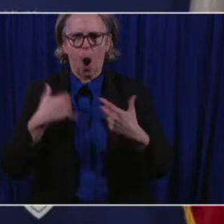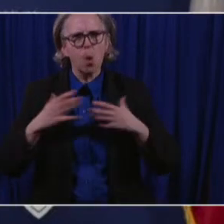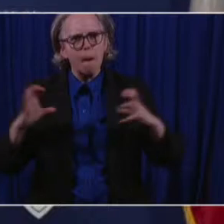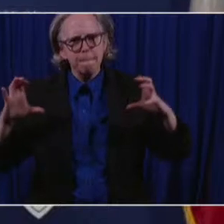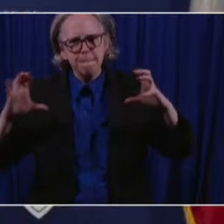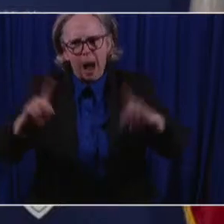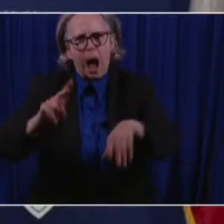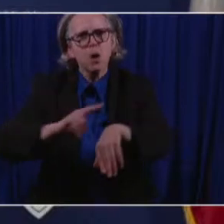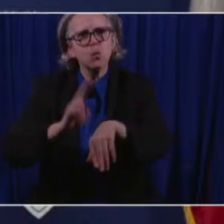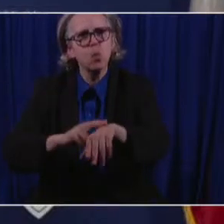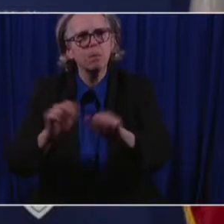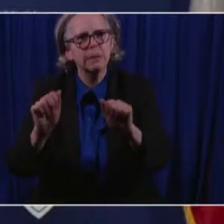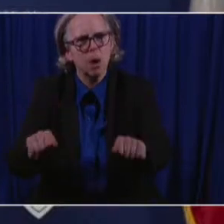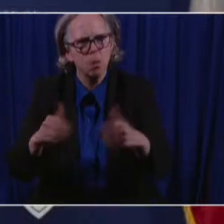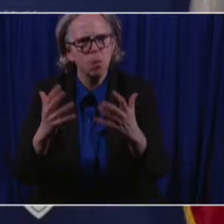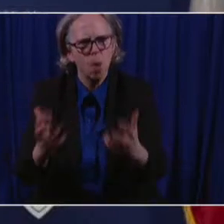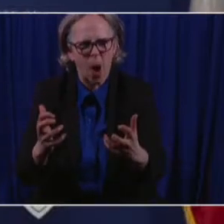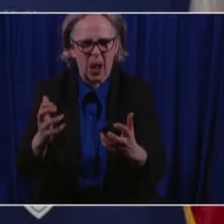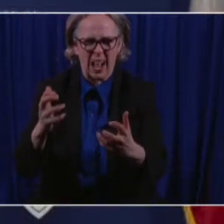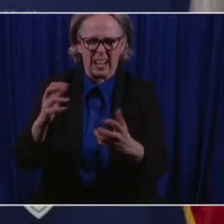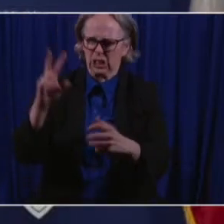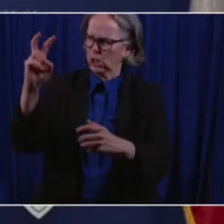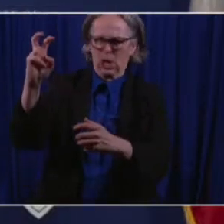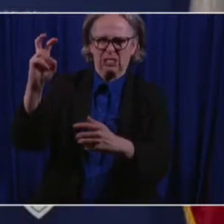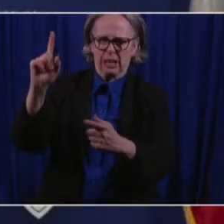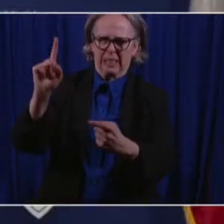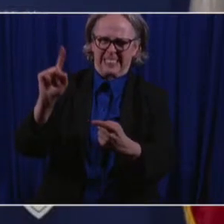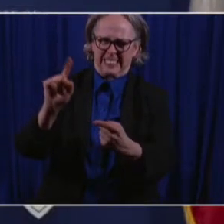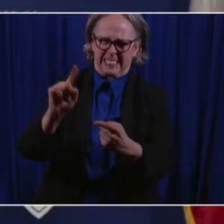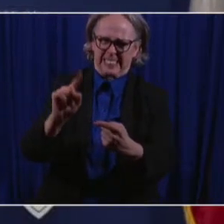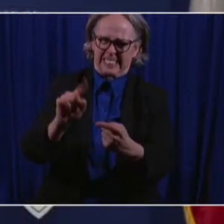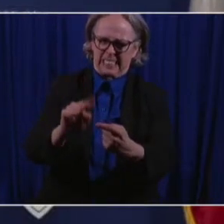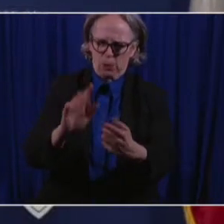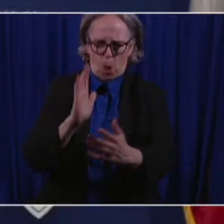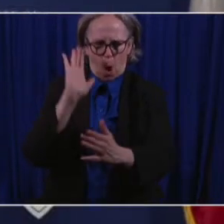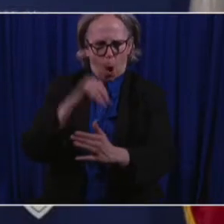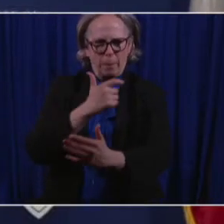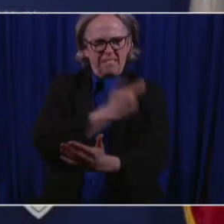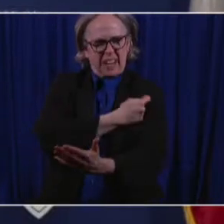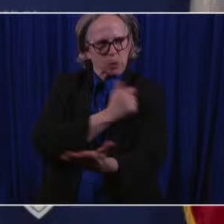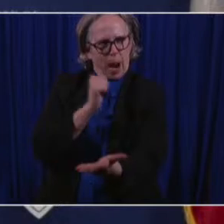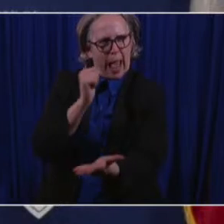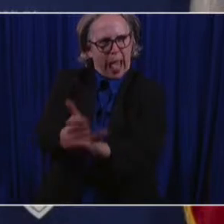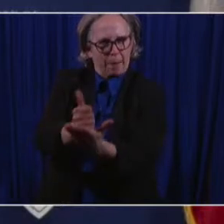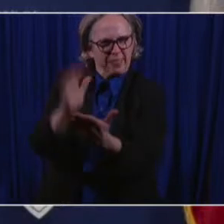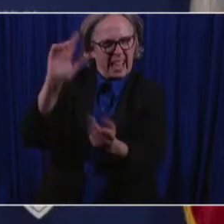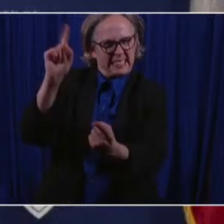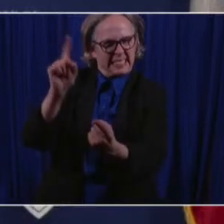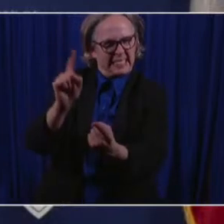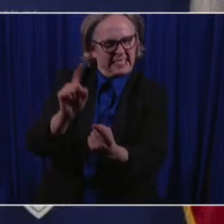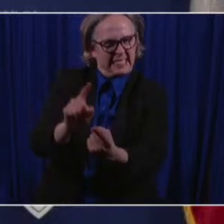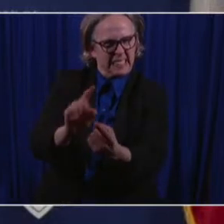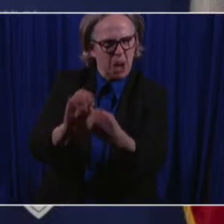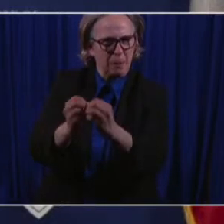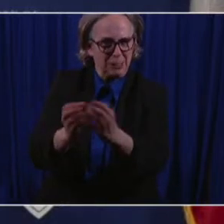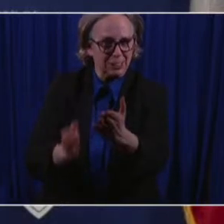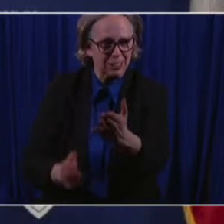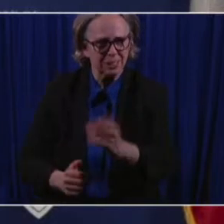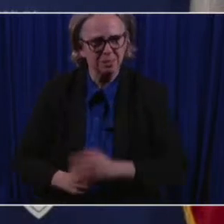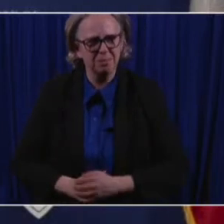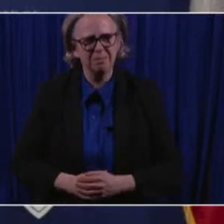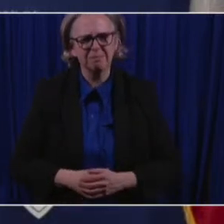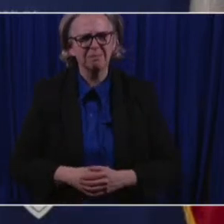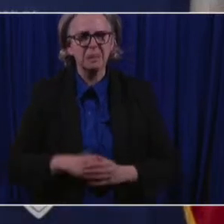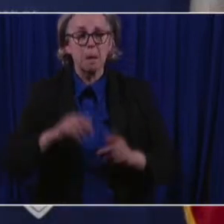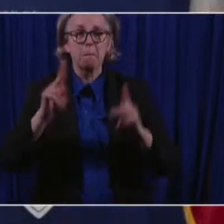that really is where we have to concentrate on now. I've been asked, do you still think, Mike, these